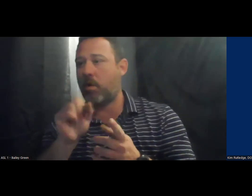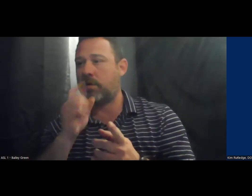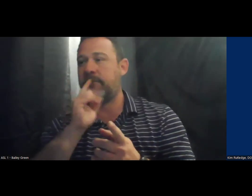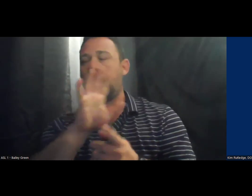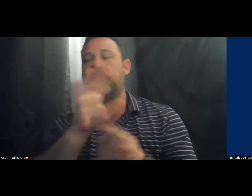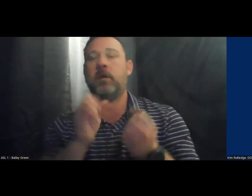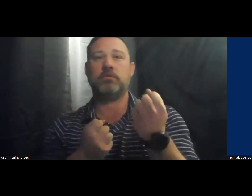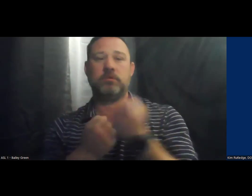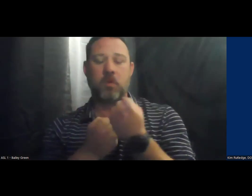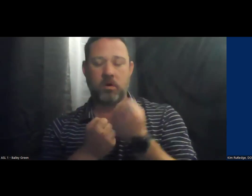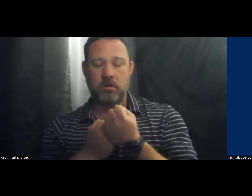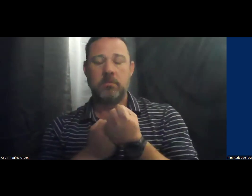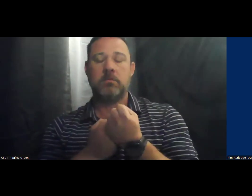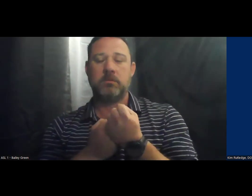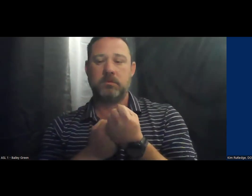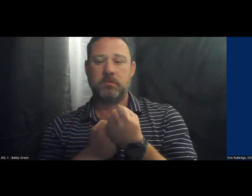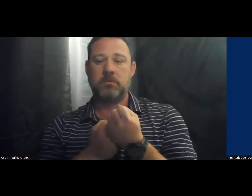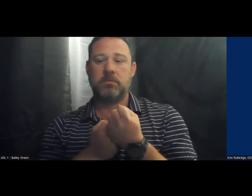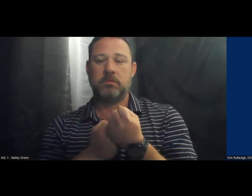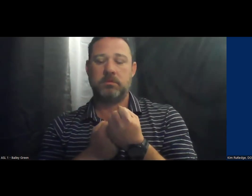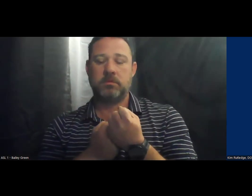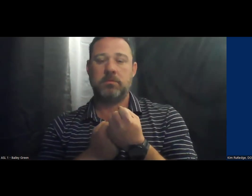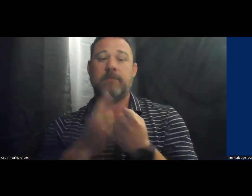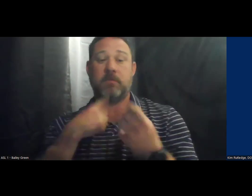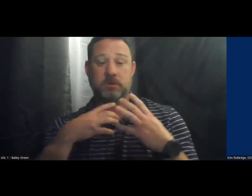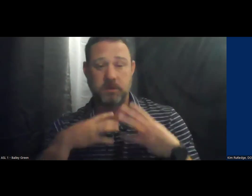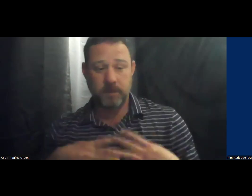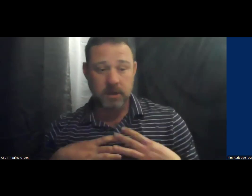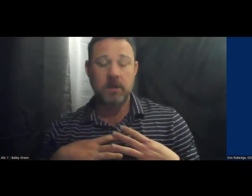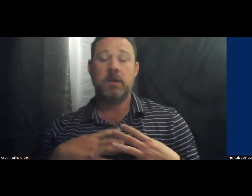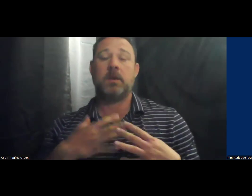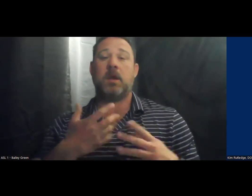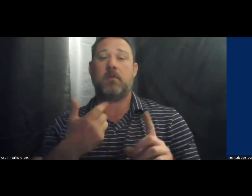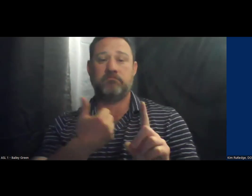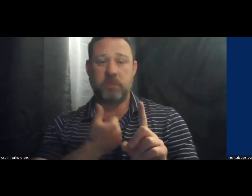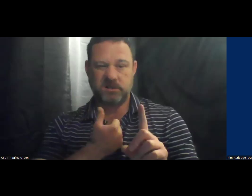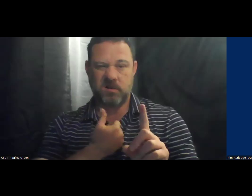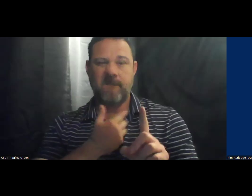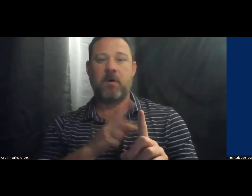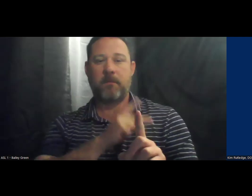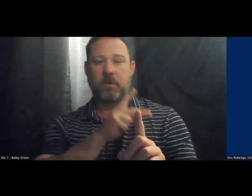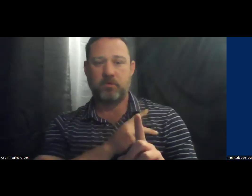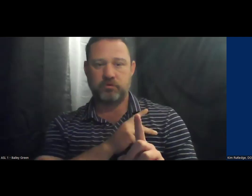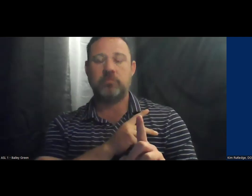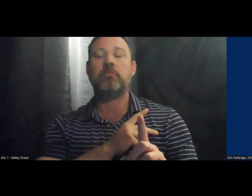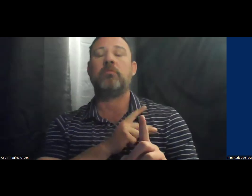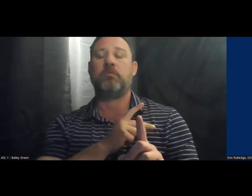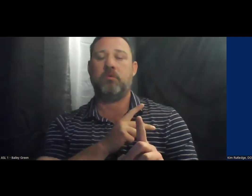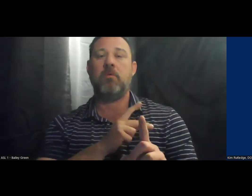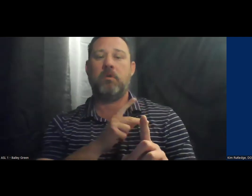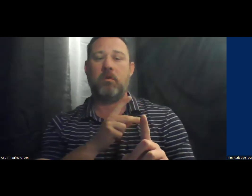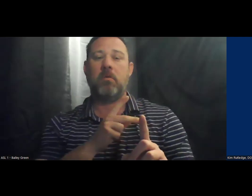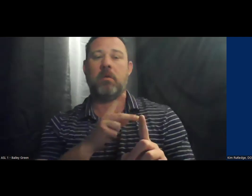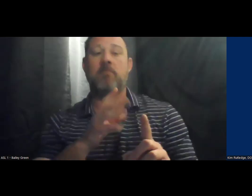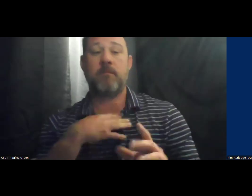their support and of this committee and of me personally as I step into my new role. And